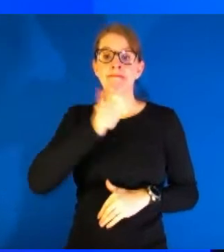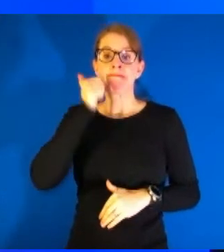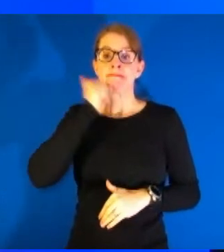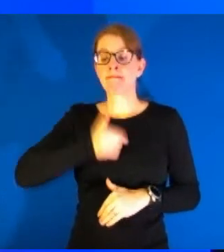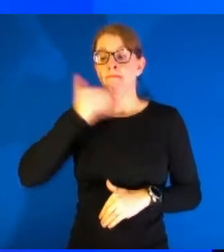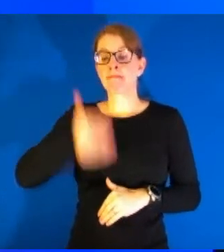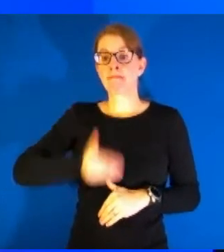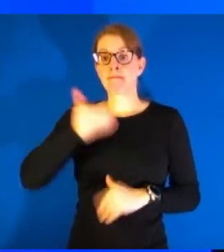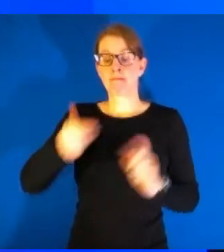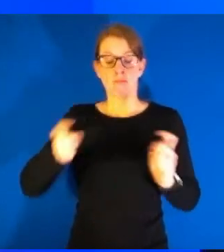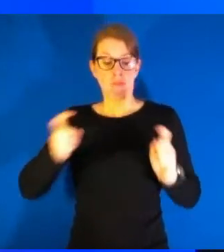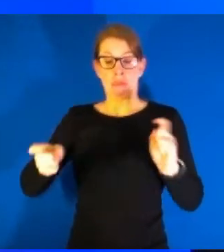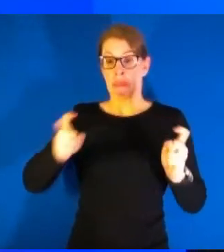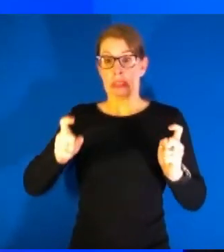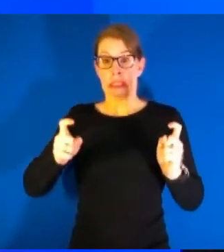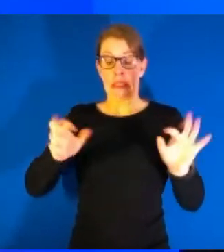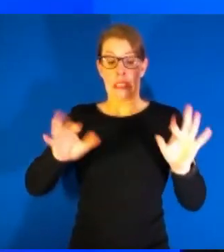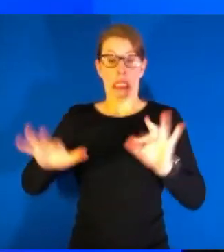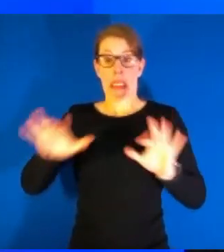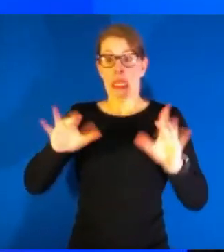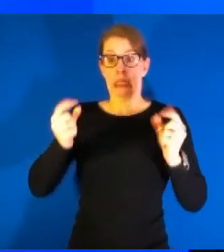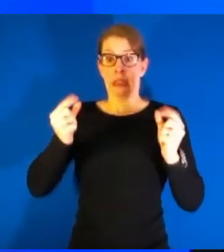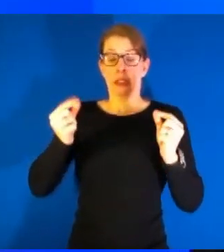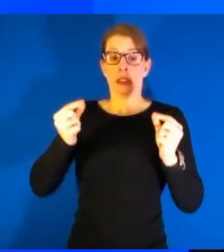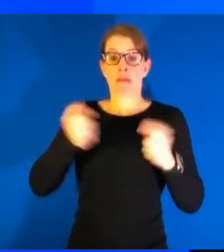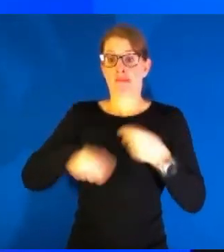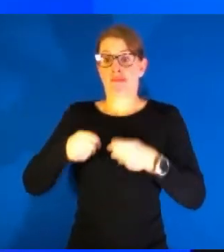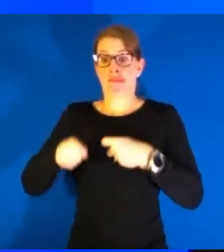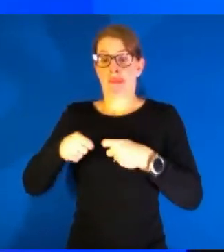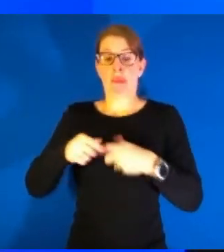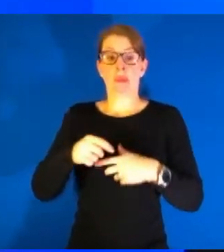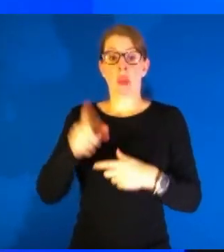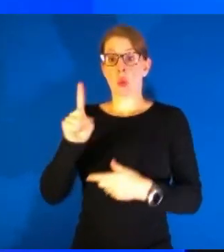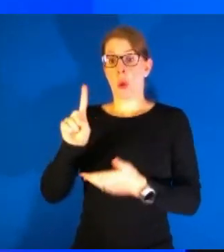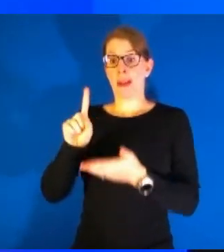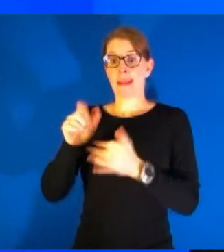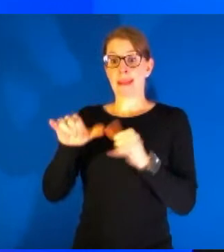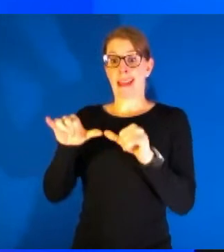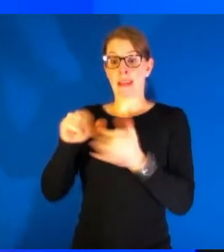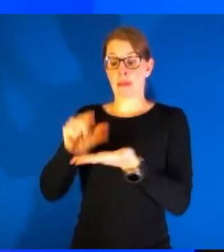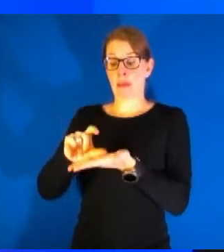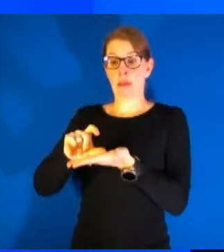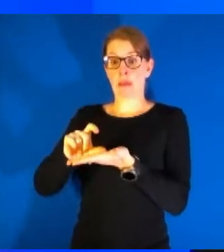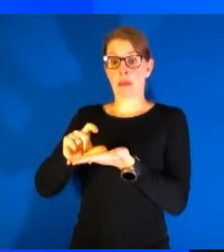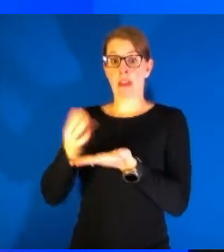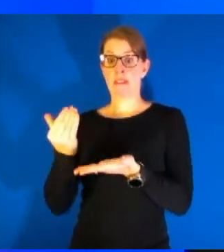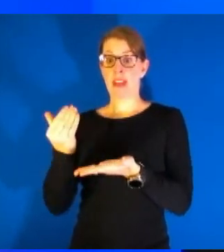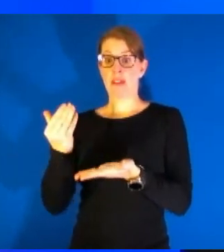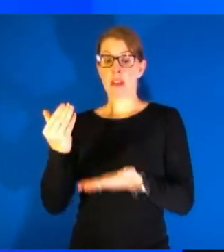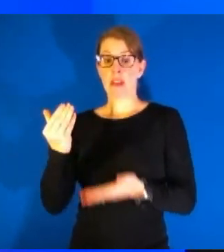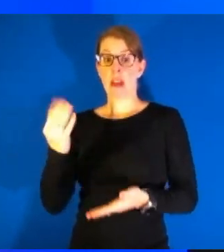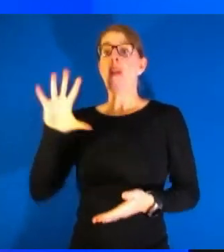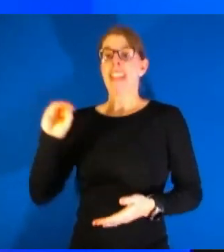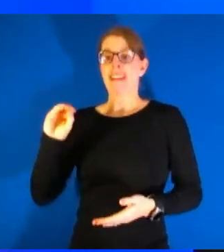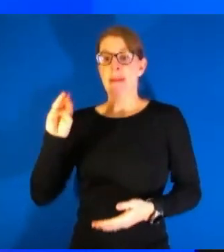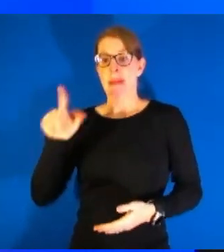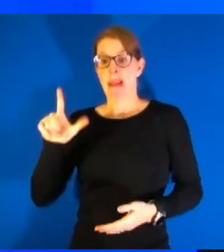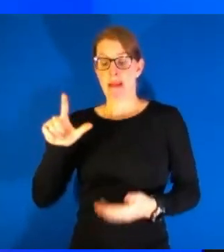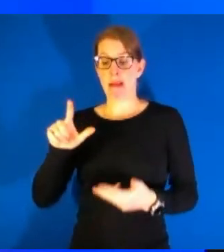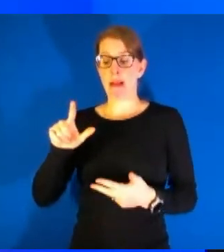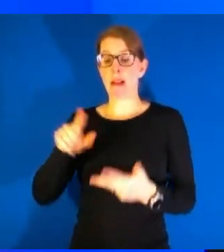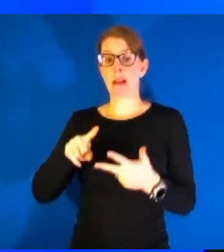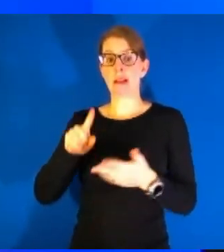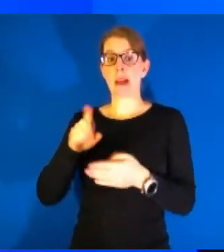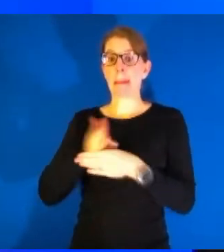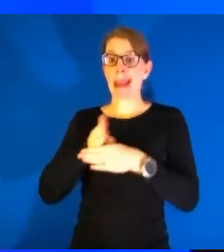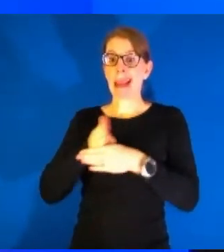scramble for our teams. So this is one size vial. You can also get in a 50 ml, a bigger vial, or a medium-sized vial, and so then you